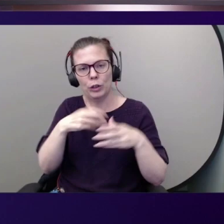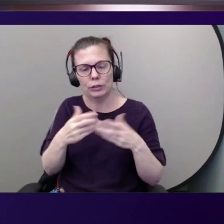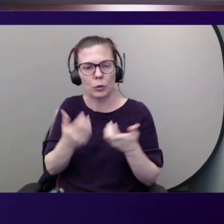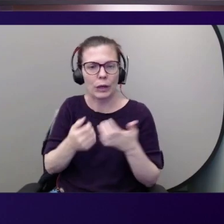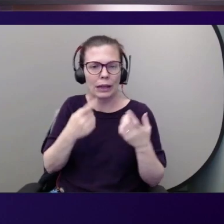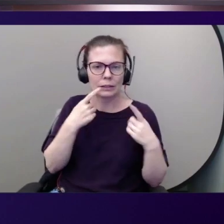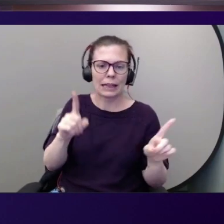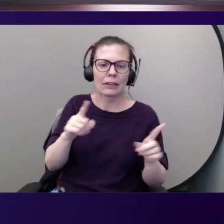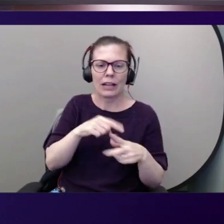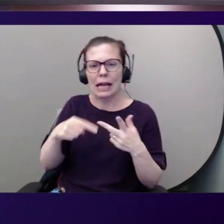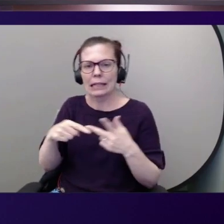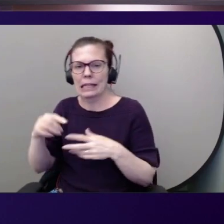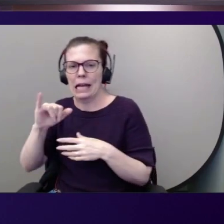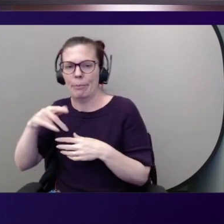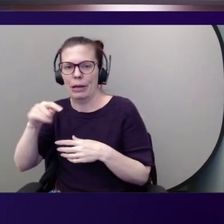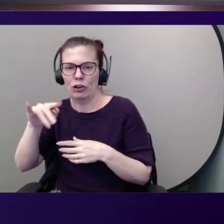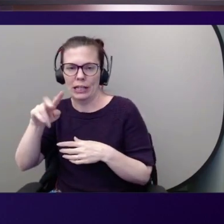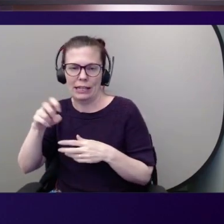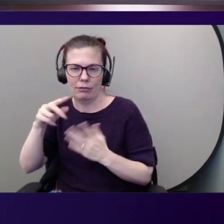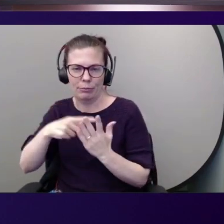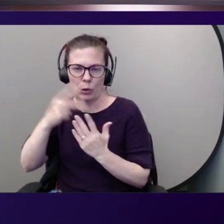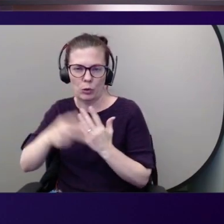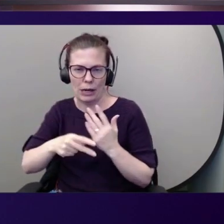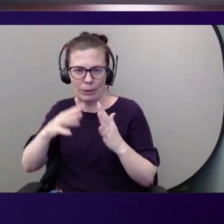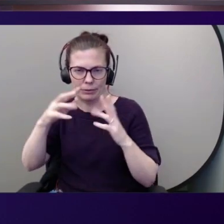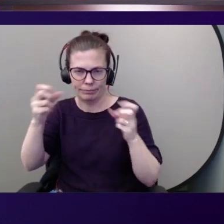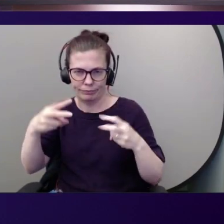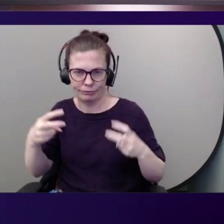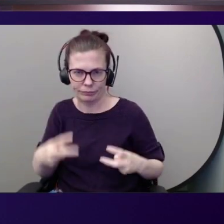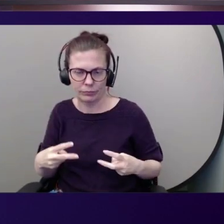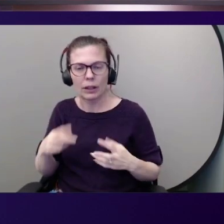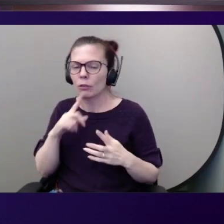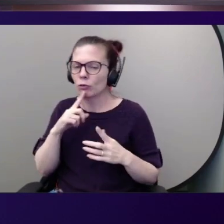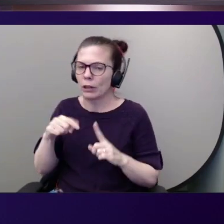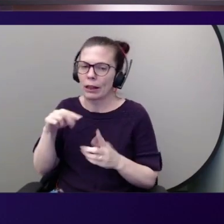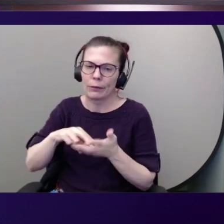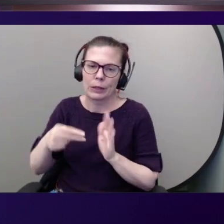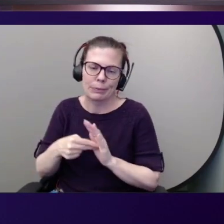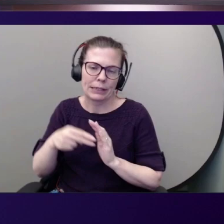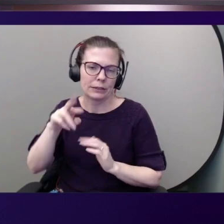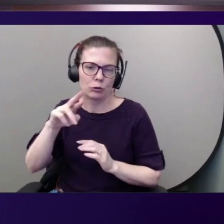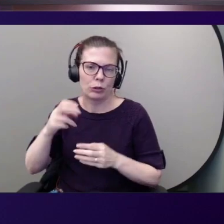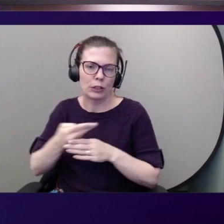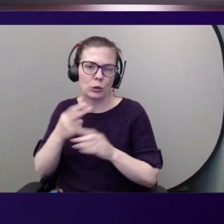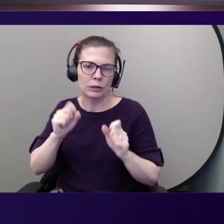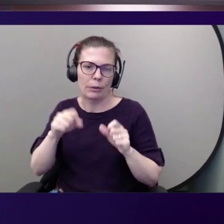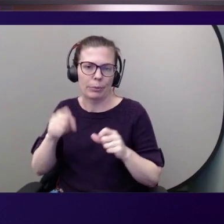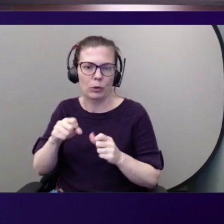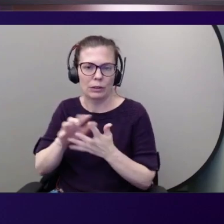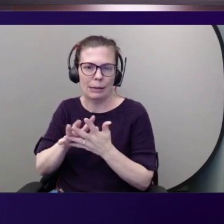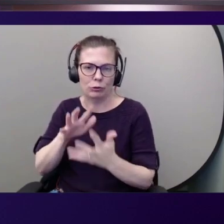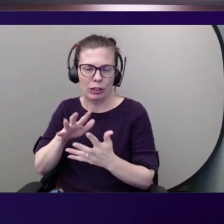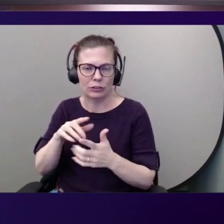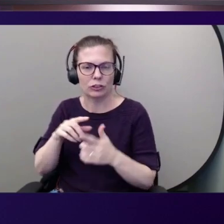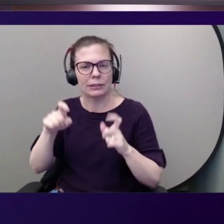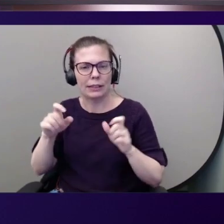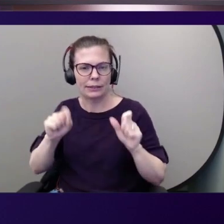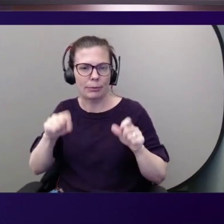imperative programming. And what this all adds up to is reusable abstractions and testable components for your